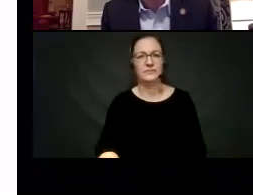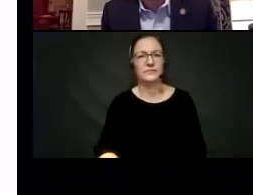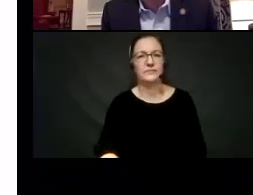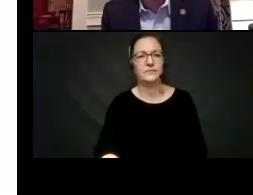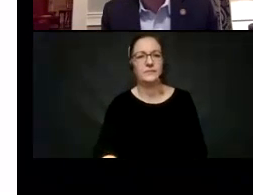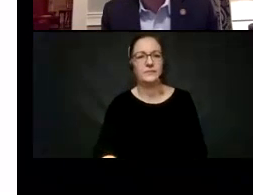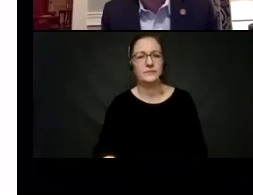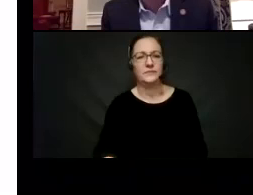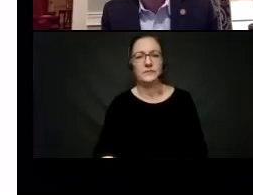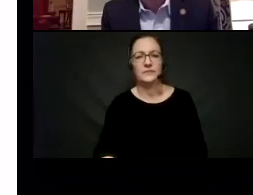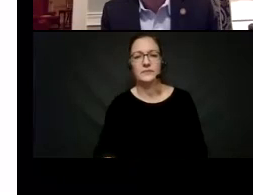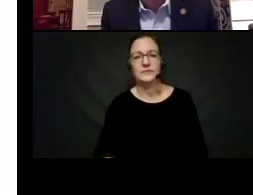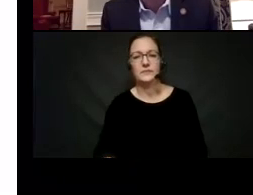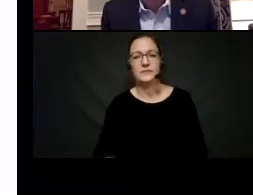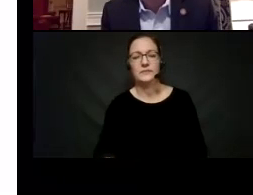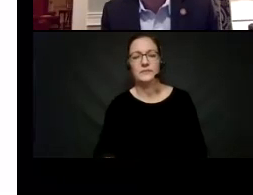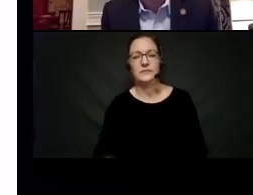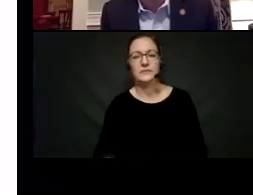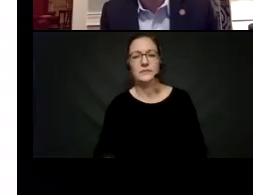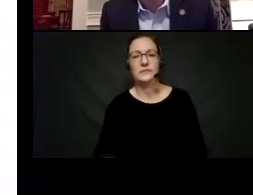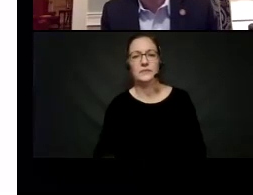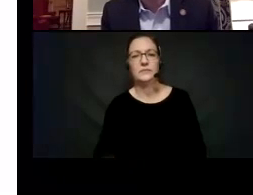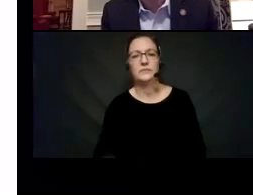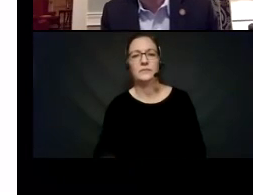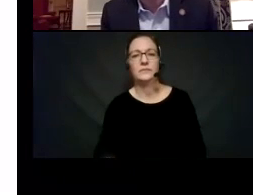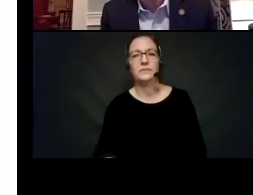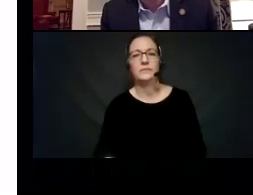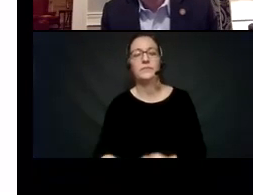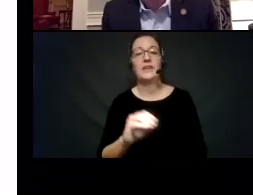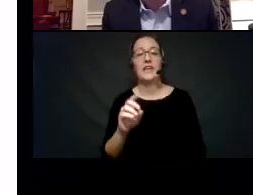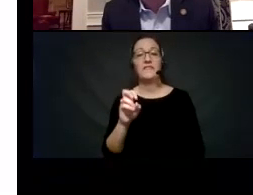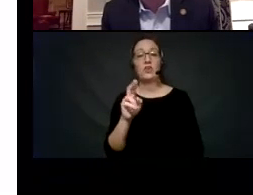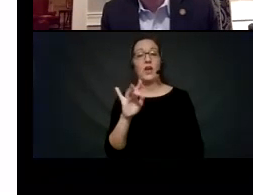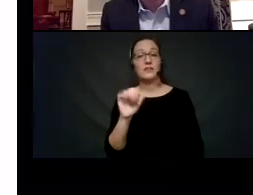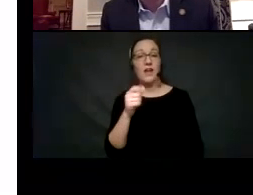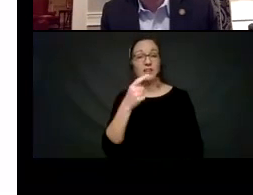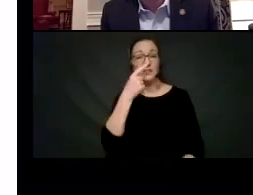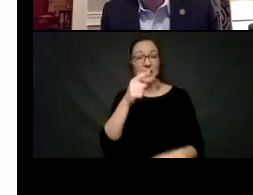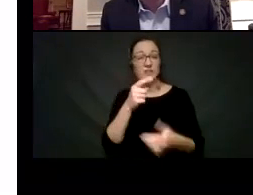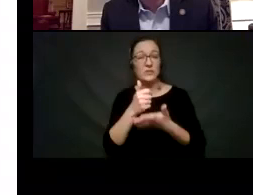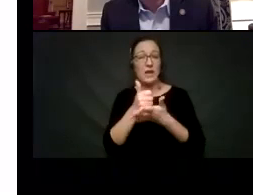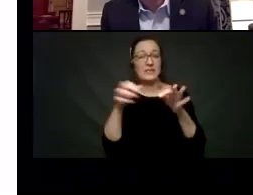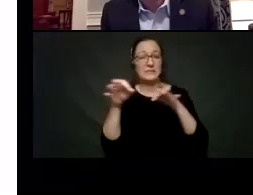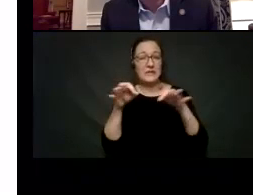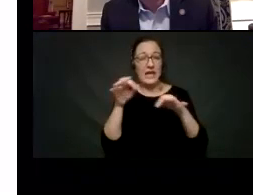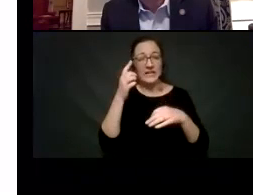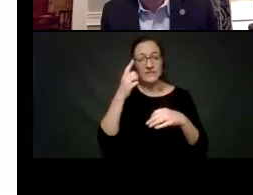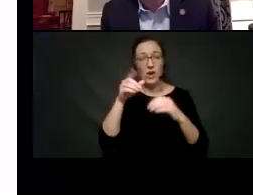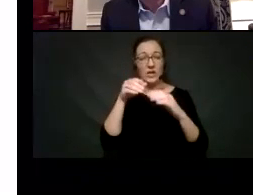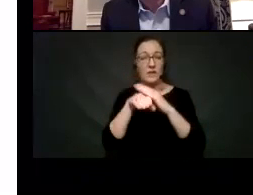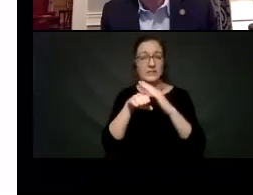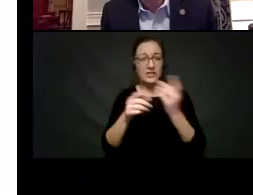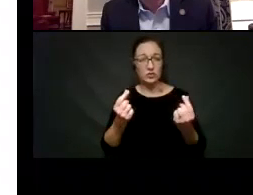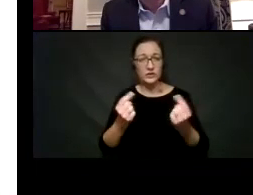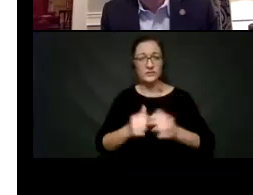Veronica, if you could help us and explain what our accommodations for accessibility are. Yes,